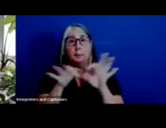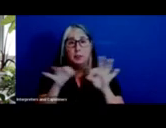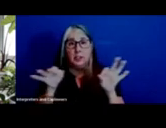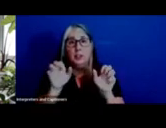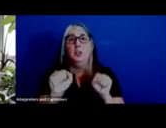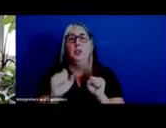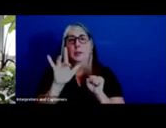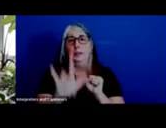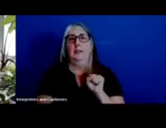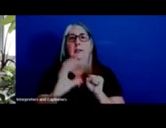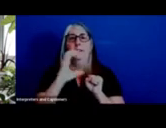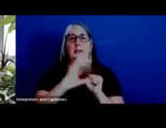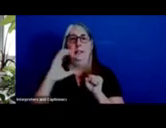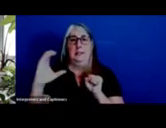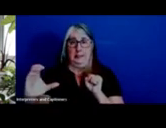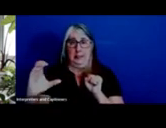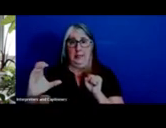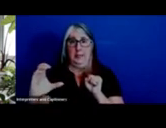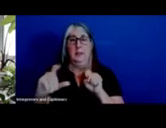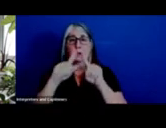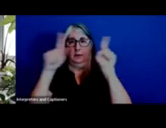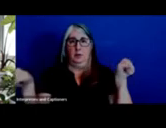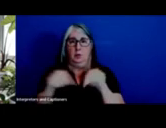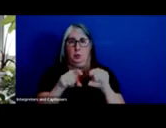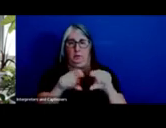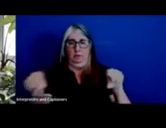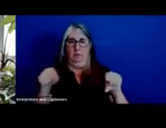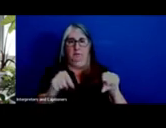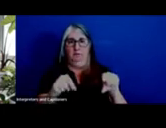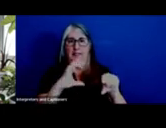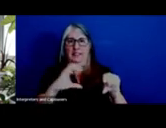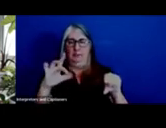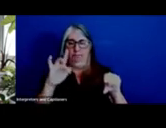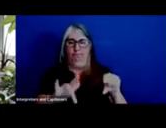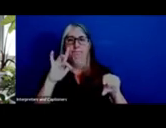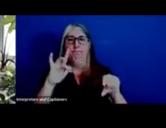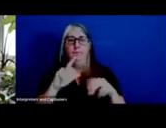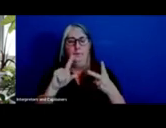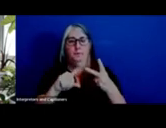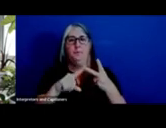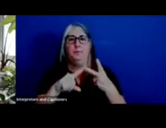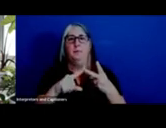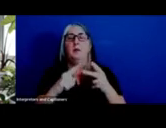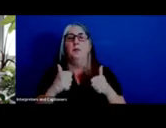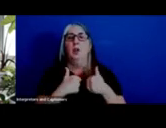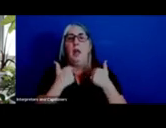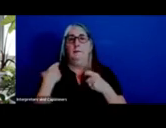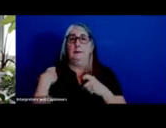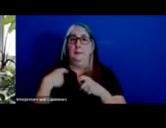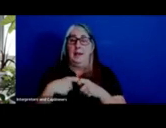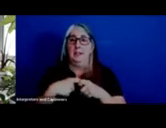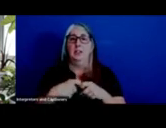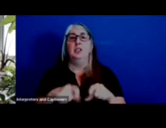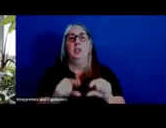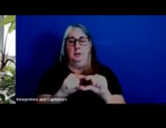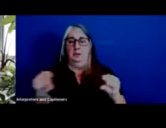click the CC button at the bottom of your screen, and live Spanish interpretation can be accessed by clicking the